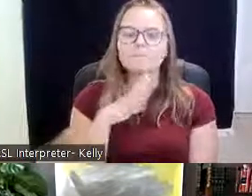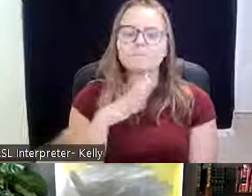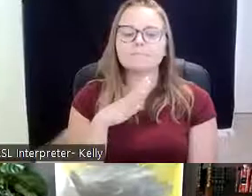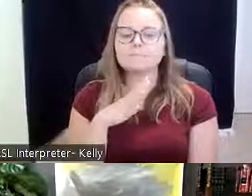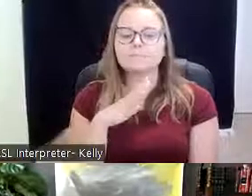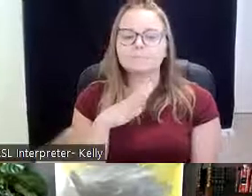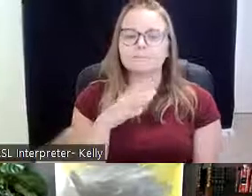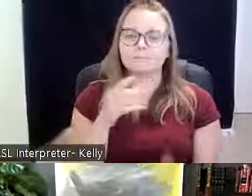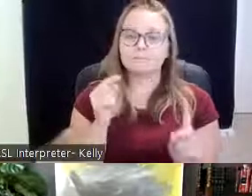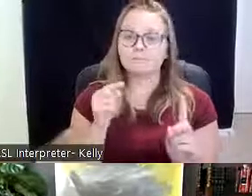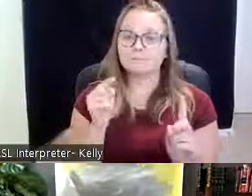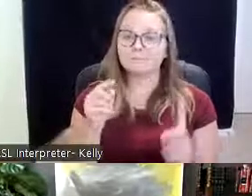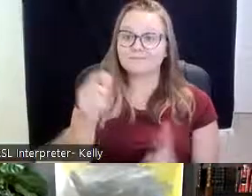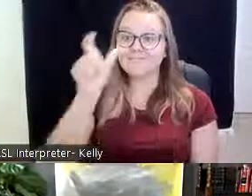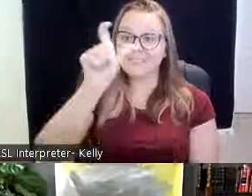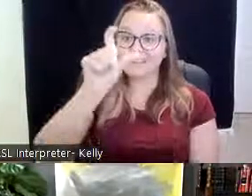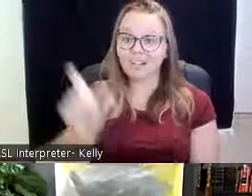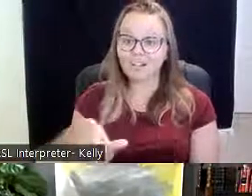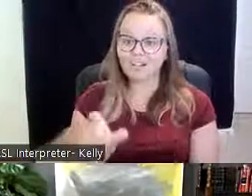Here in Italy,